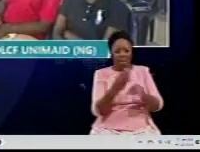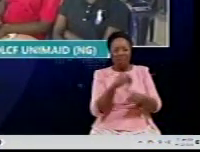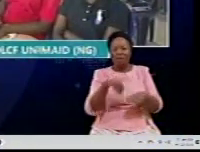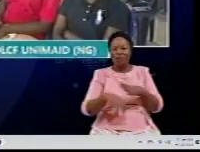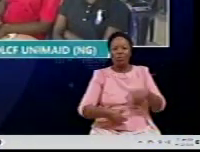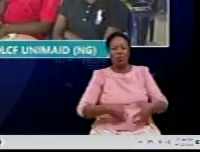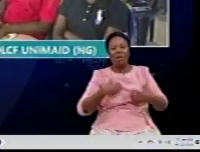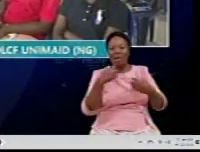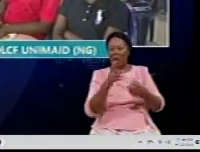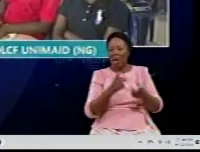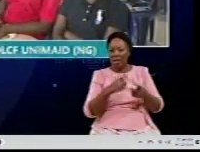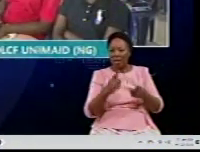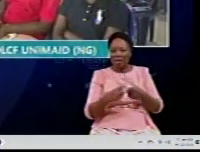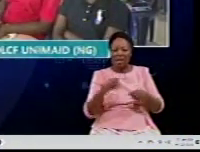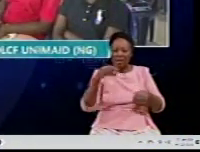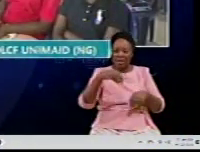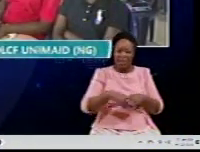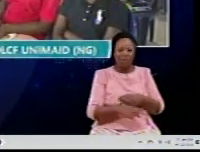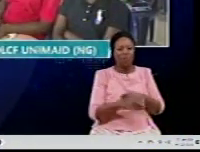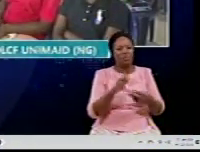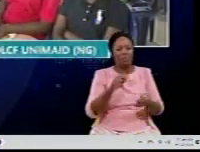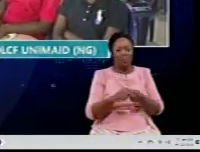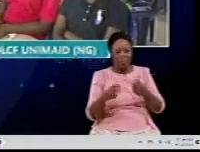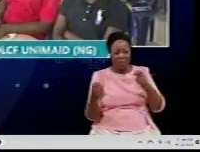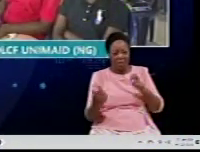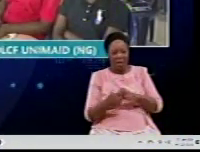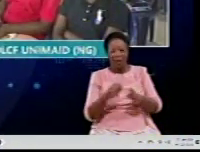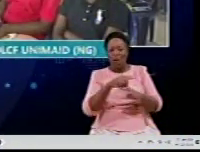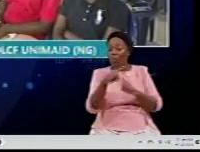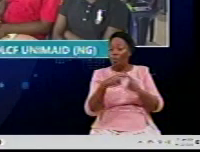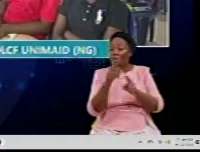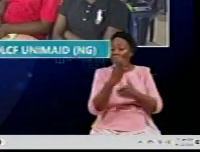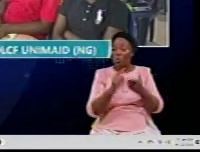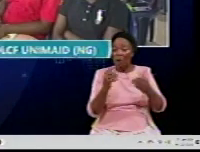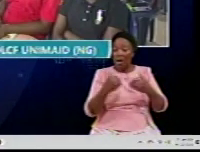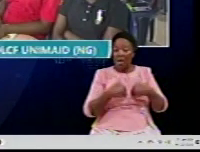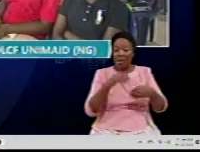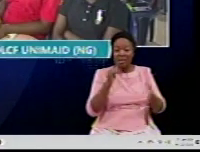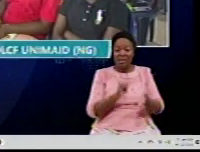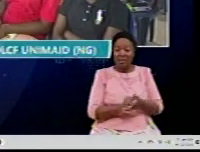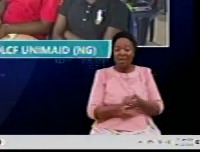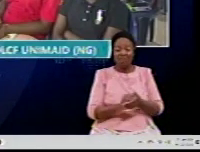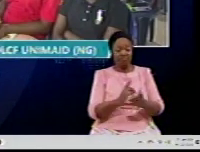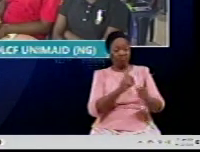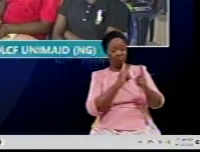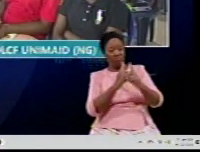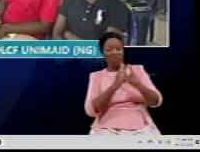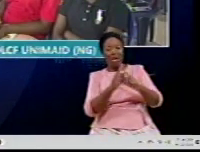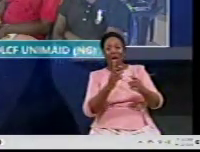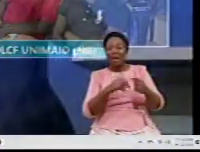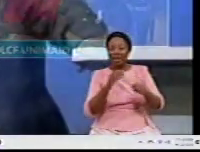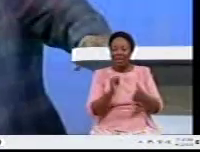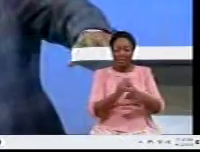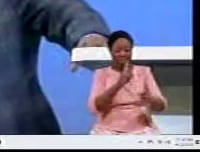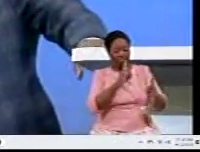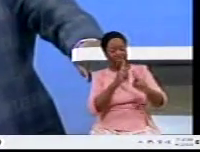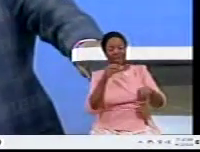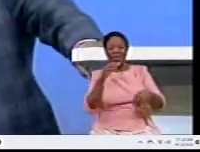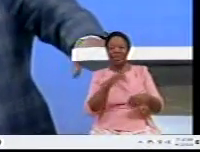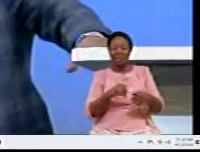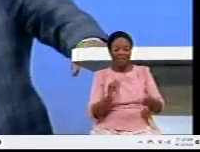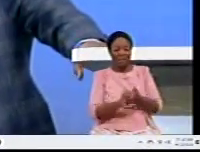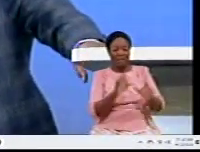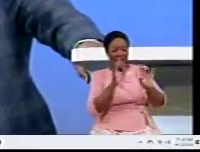and into problem. When somebody has animosity, and that animosity, hatred,